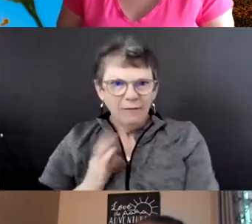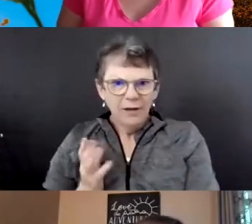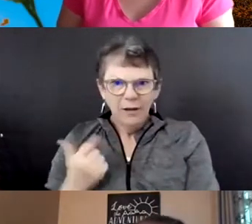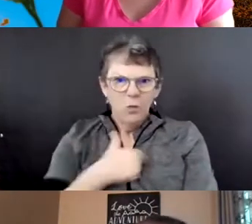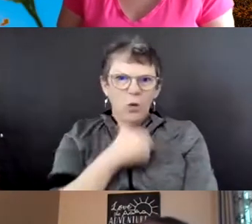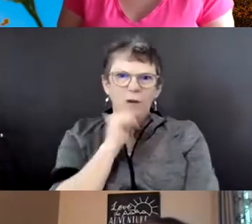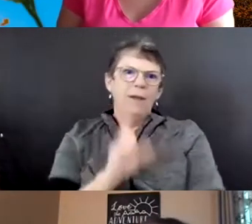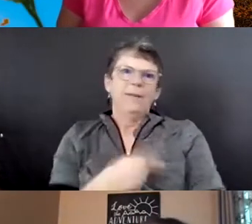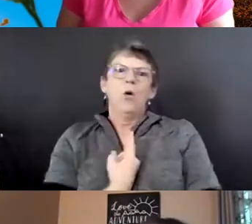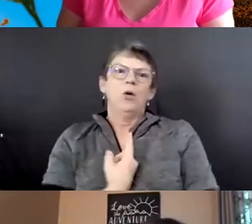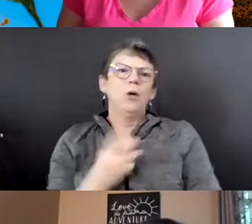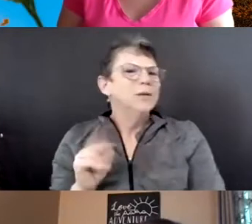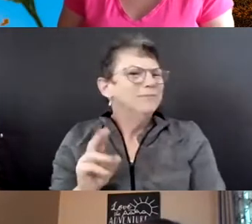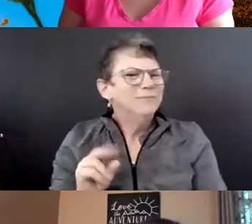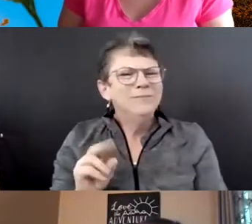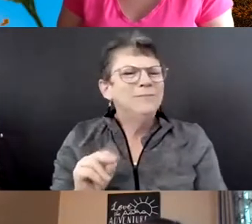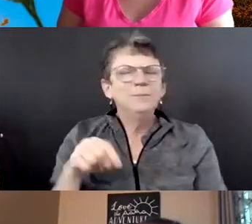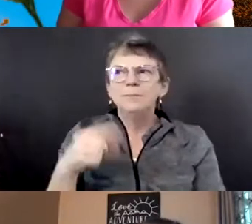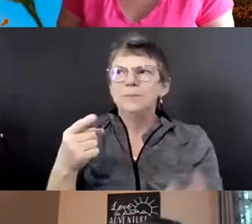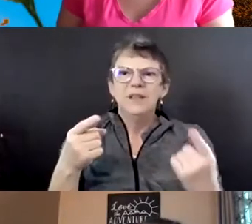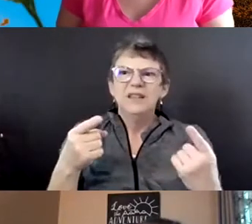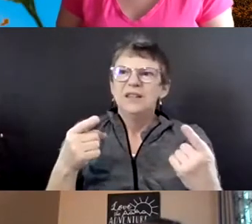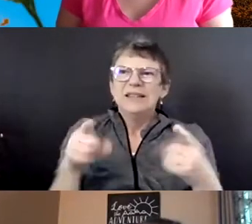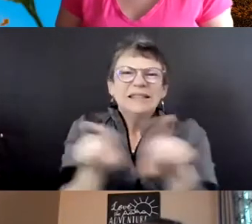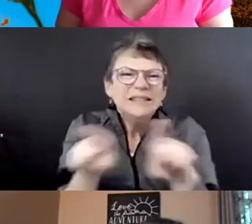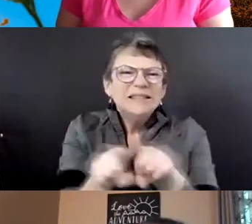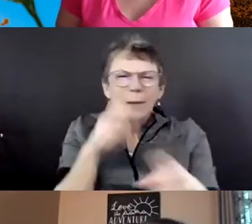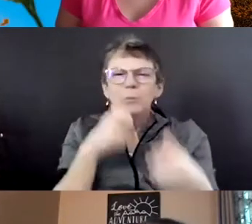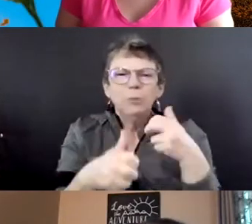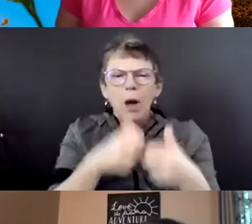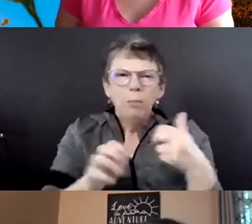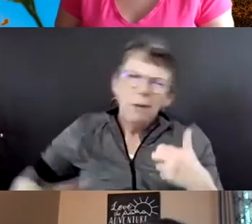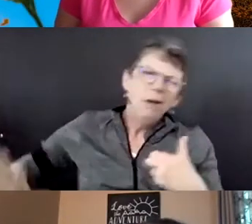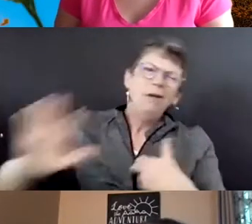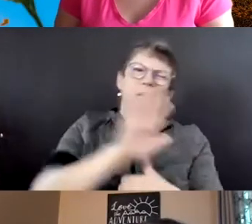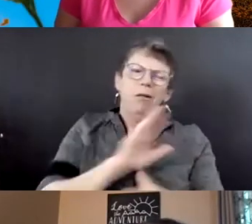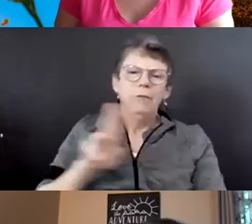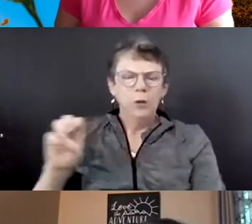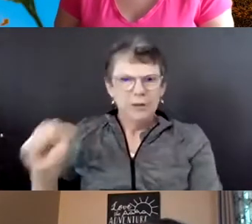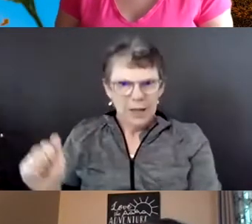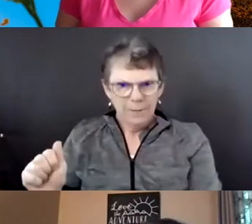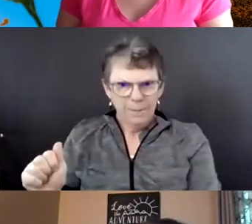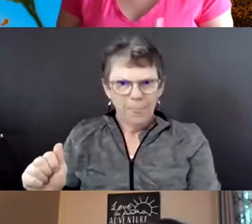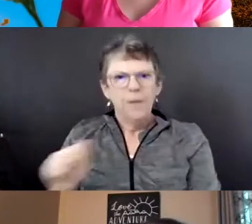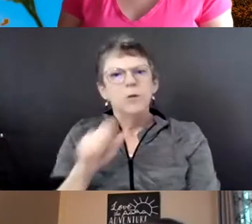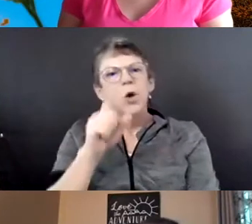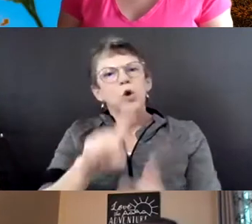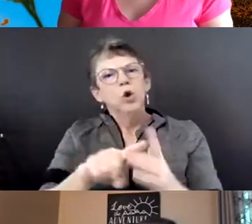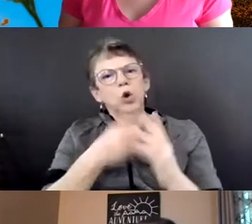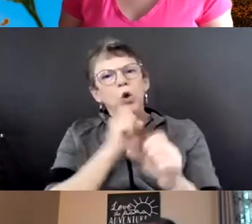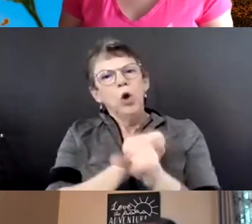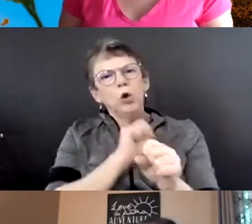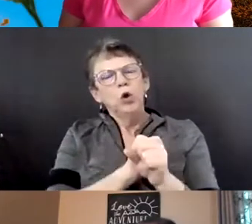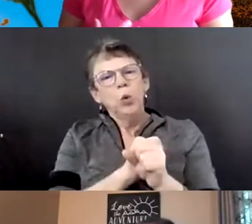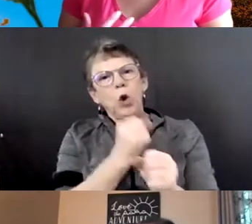much across the country that there's a workforce crisis. So as you guys get to work next year, what ideas